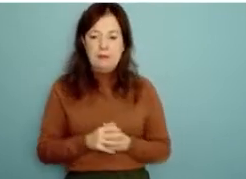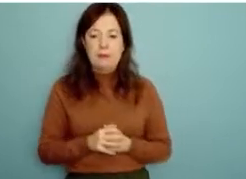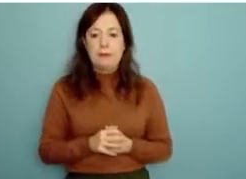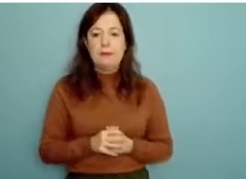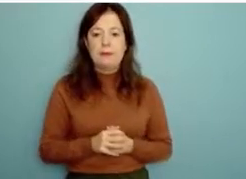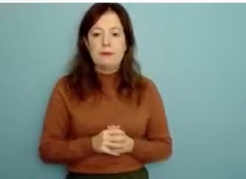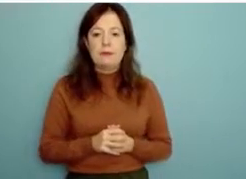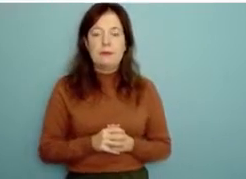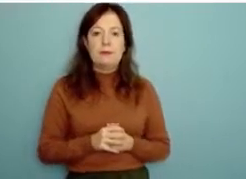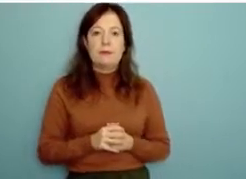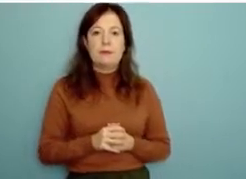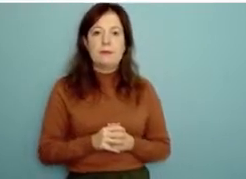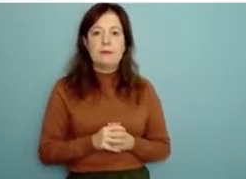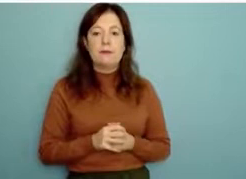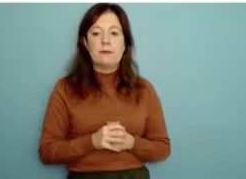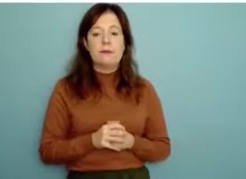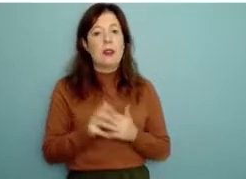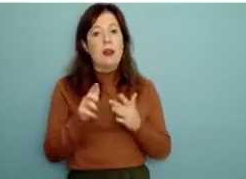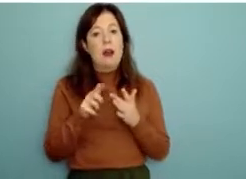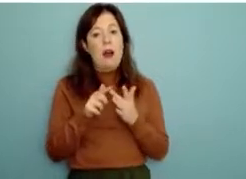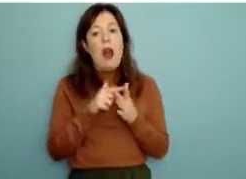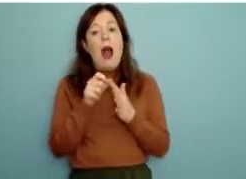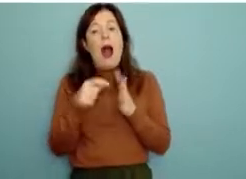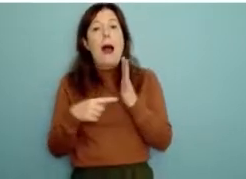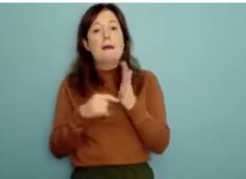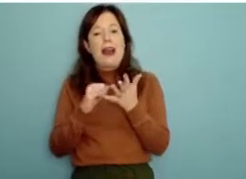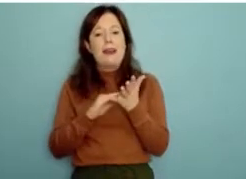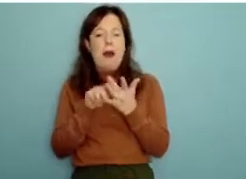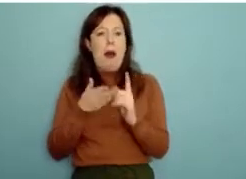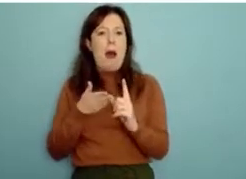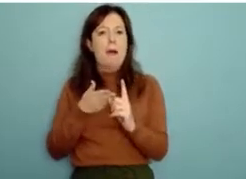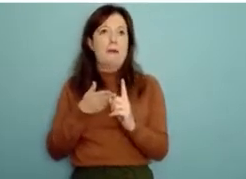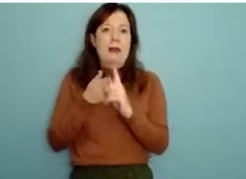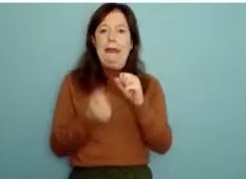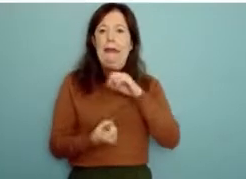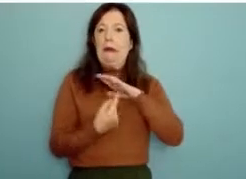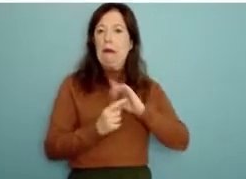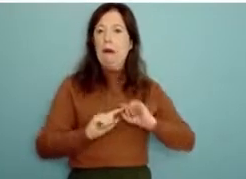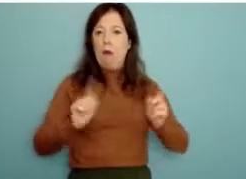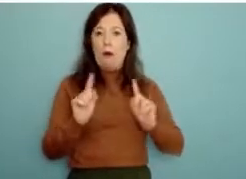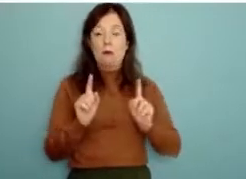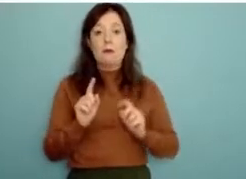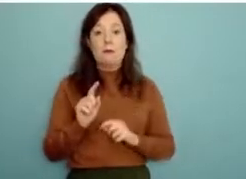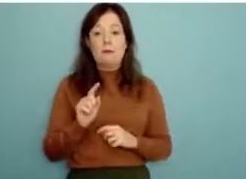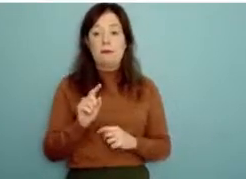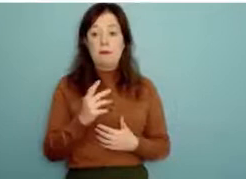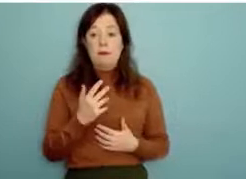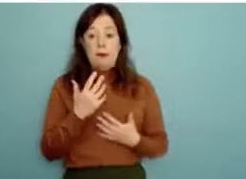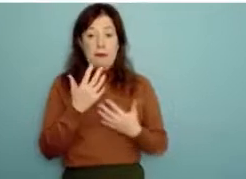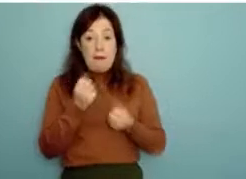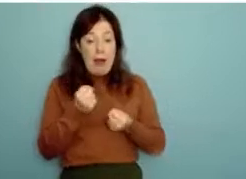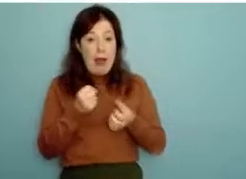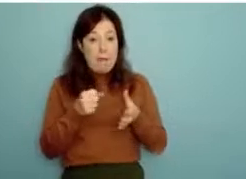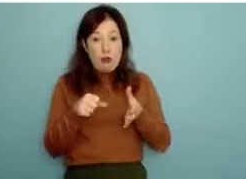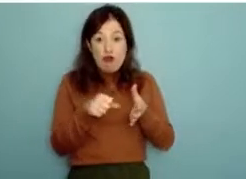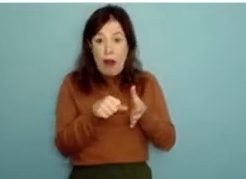key elements of IAPT SMI was, first of all, to see what the kind of how we overcome the key challenges to